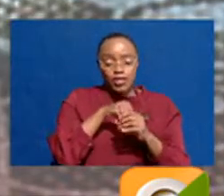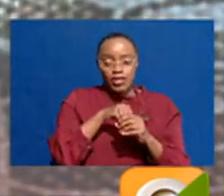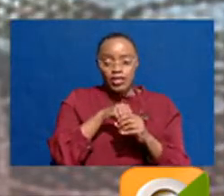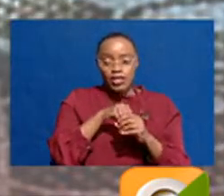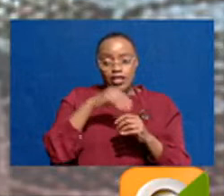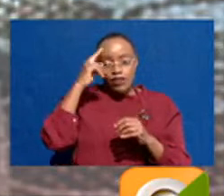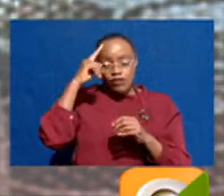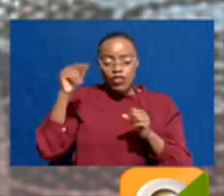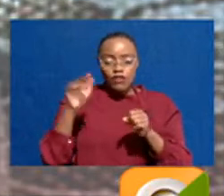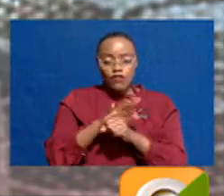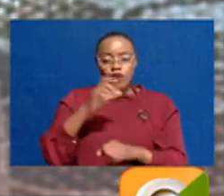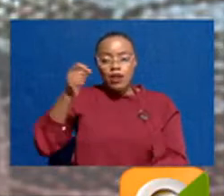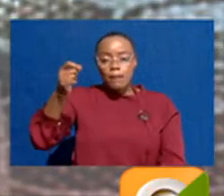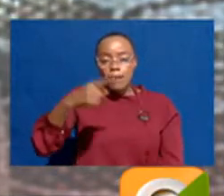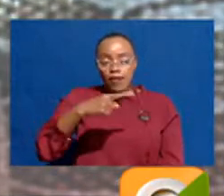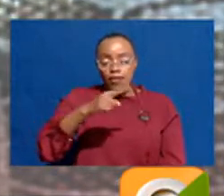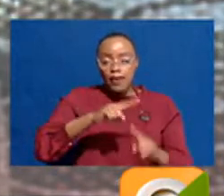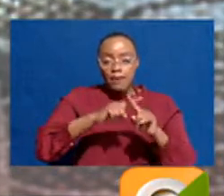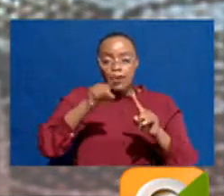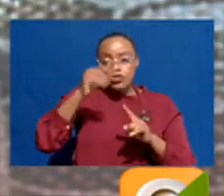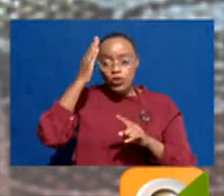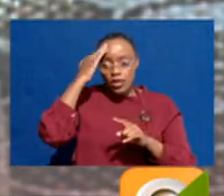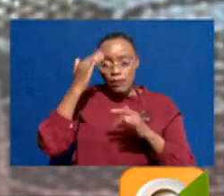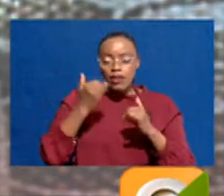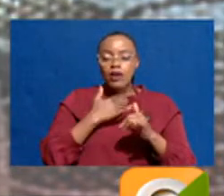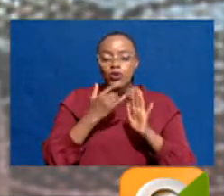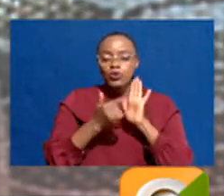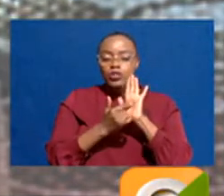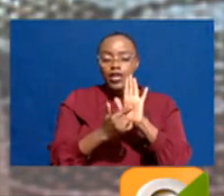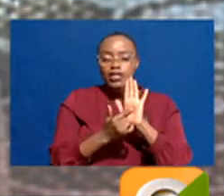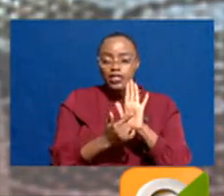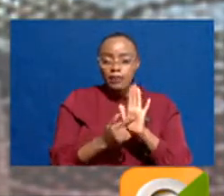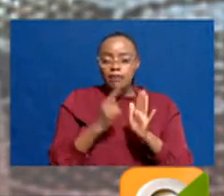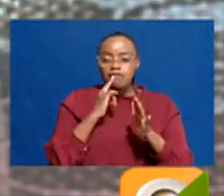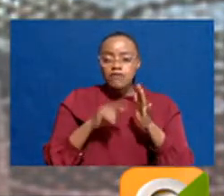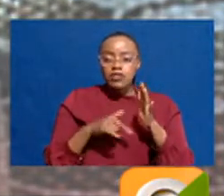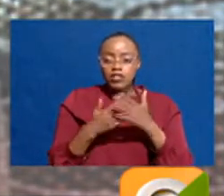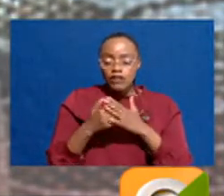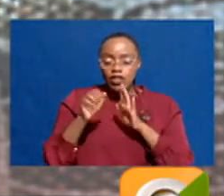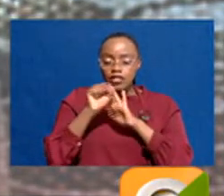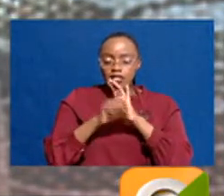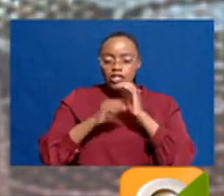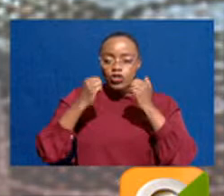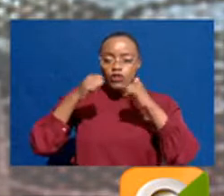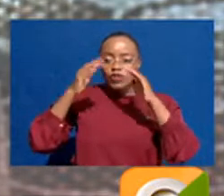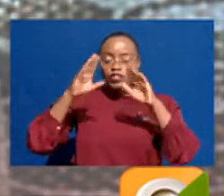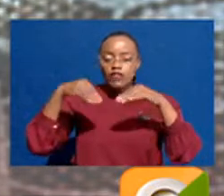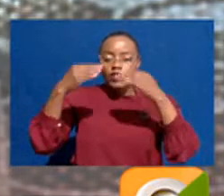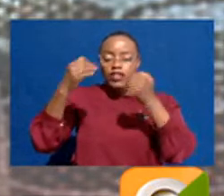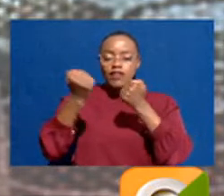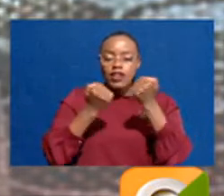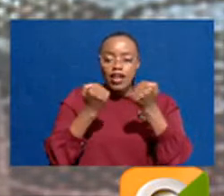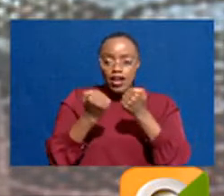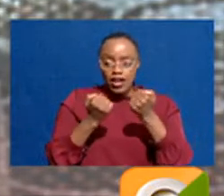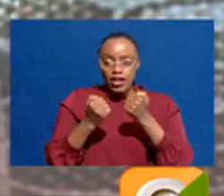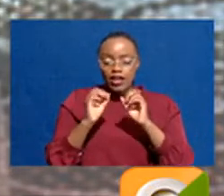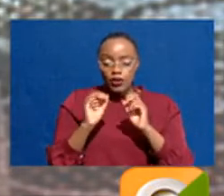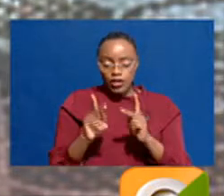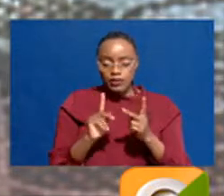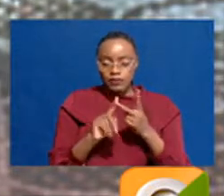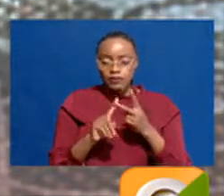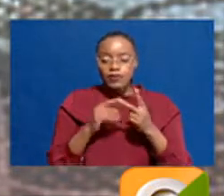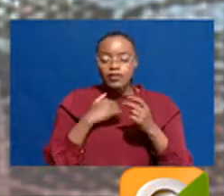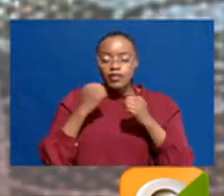for the entire month. So remember, and I want to give you an example of a state officer who is given a car, right? They